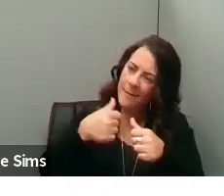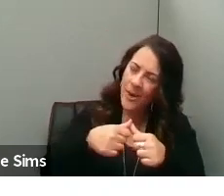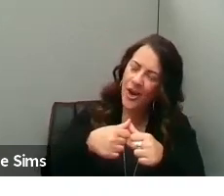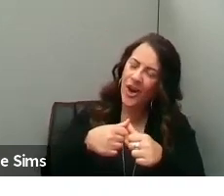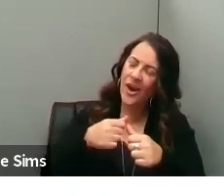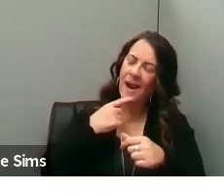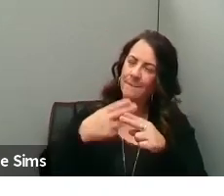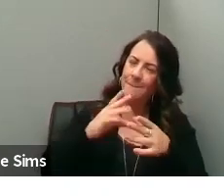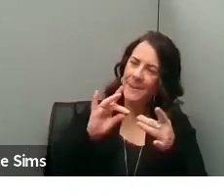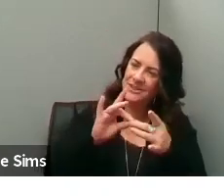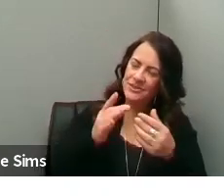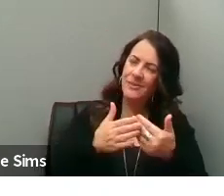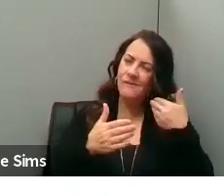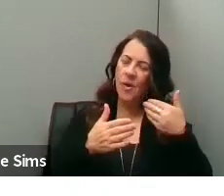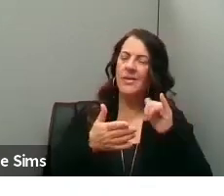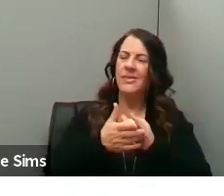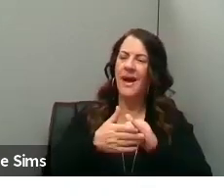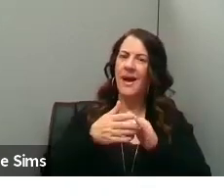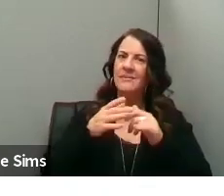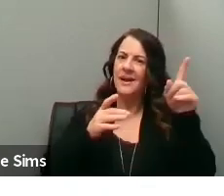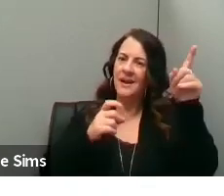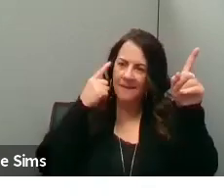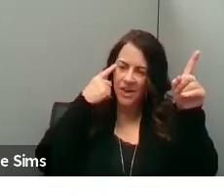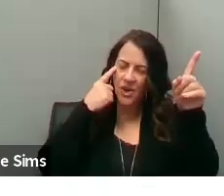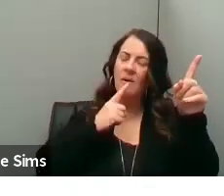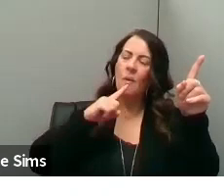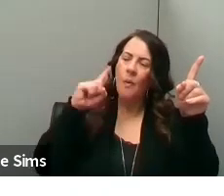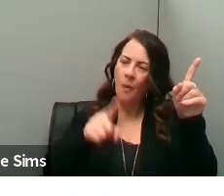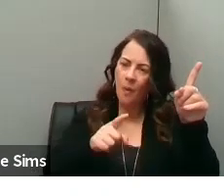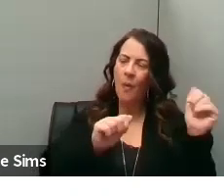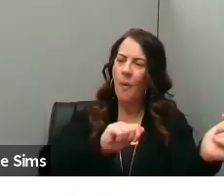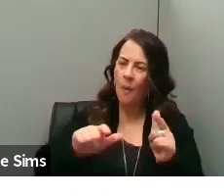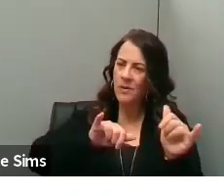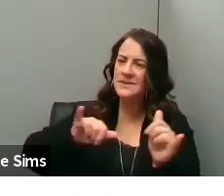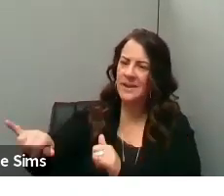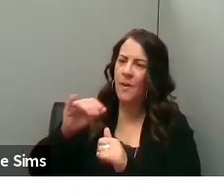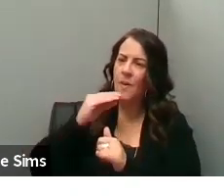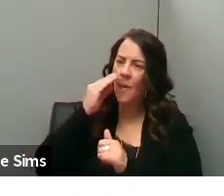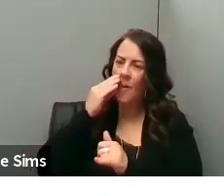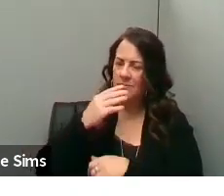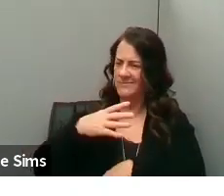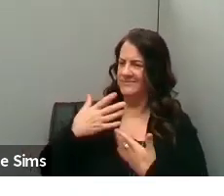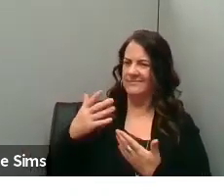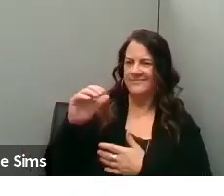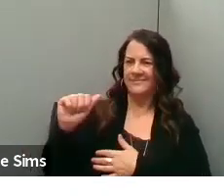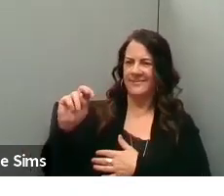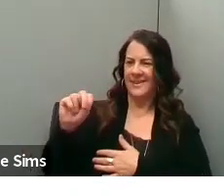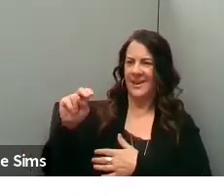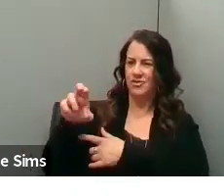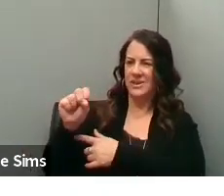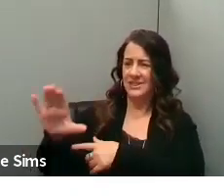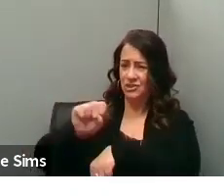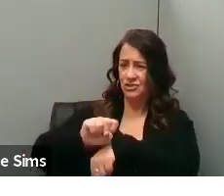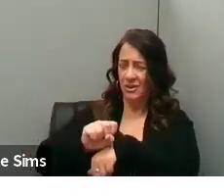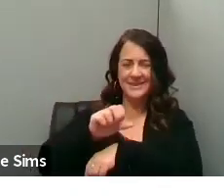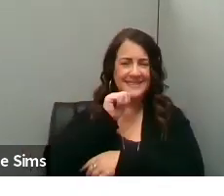order. And so since Andres is a non-essential employee, he needs to comply with